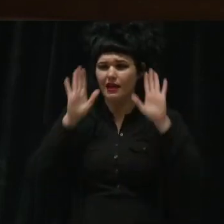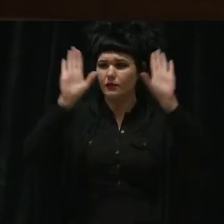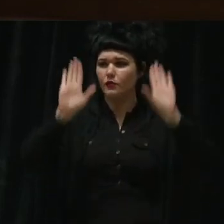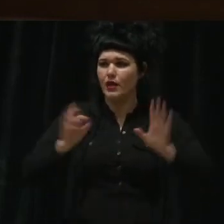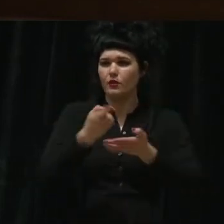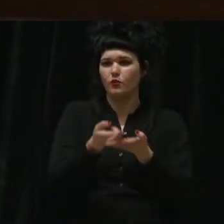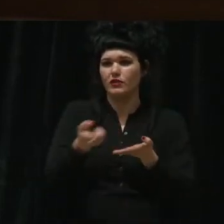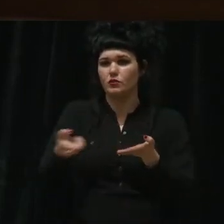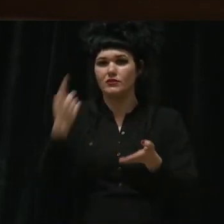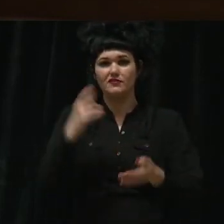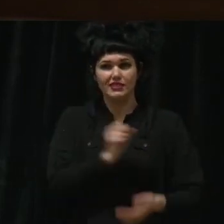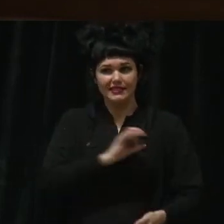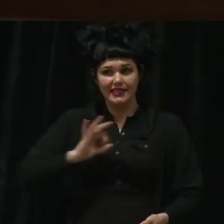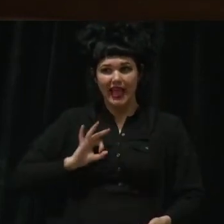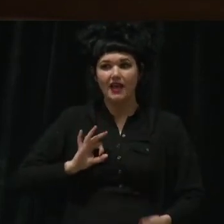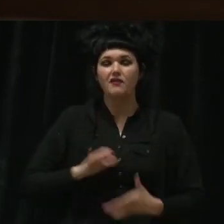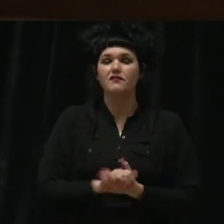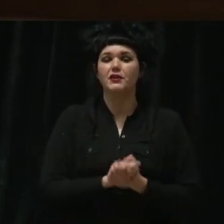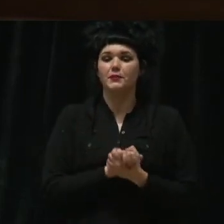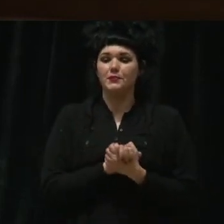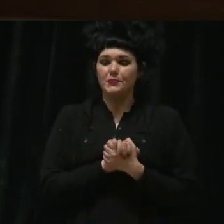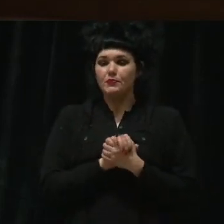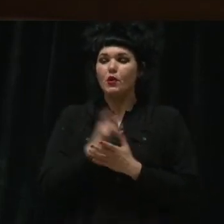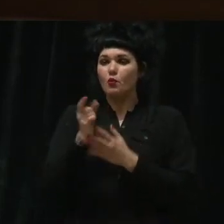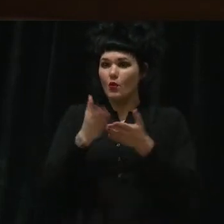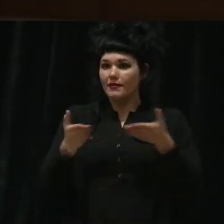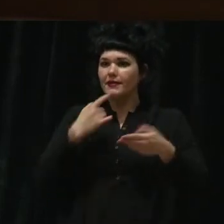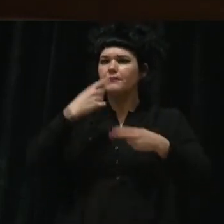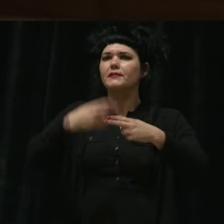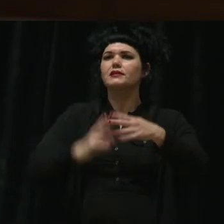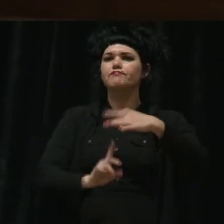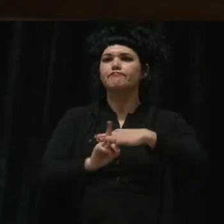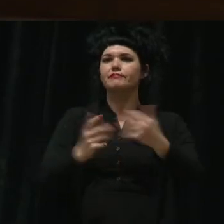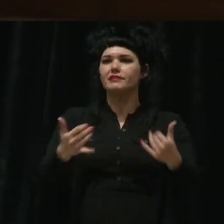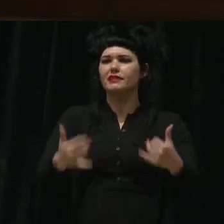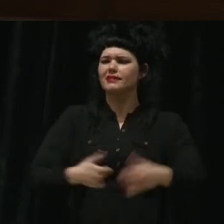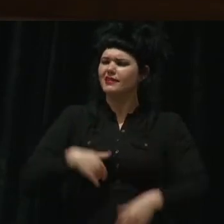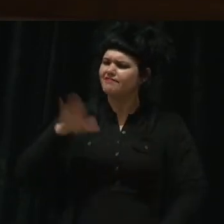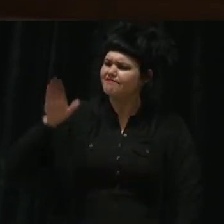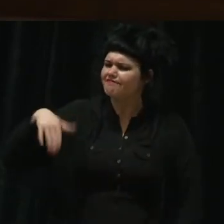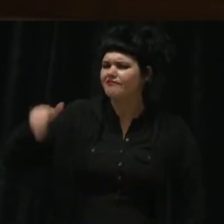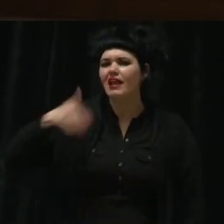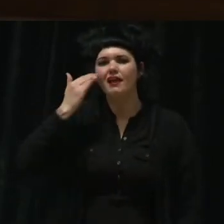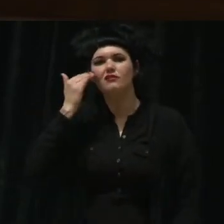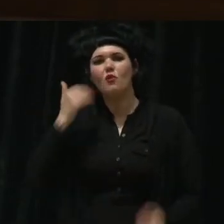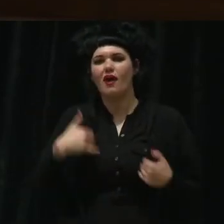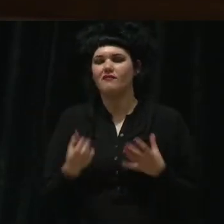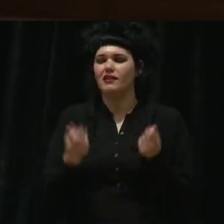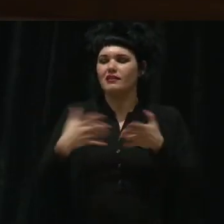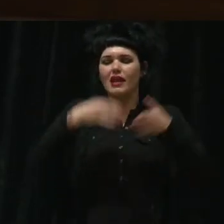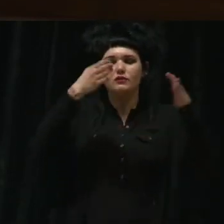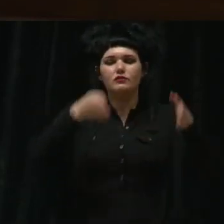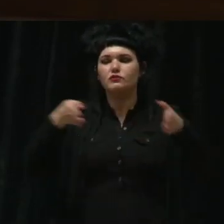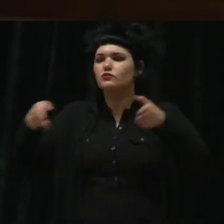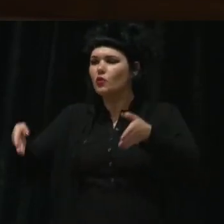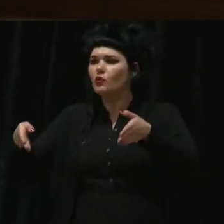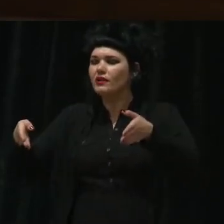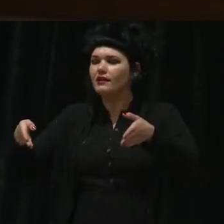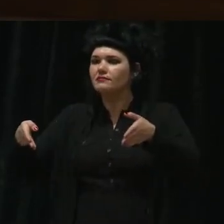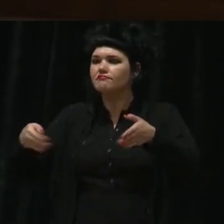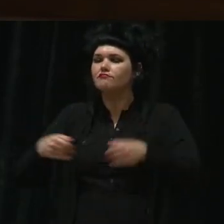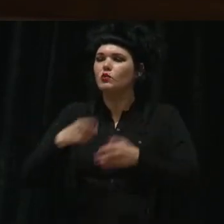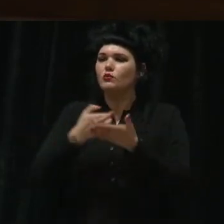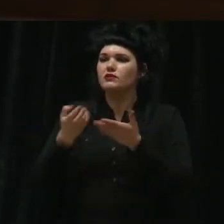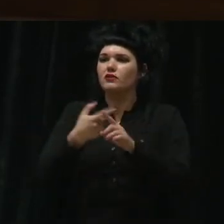resources for staff. One of the things that came up today is, hey, I know there's a lot of student resources from the Spectrum Center, but what do they do